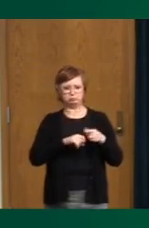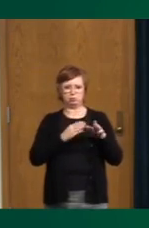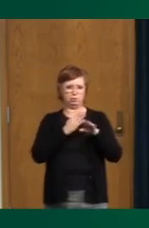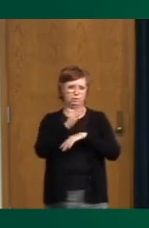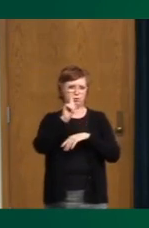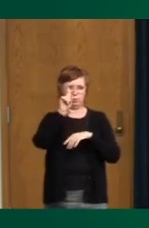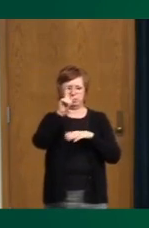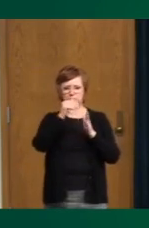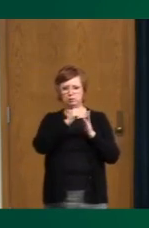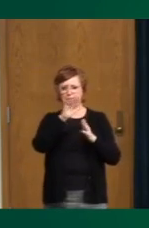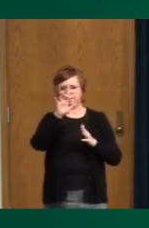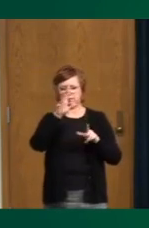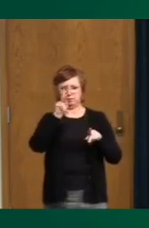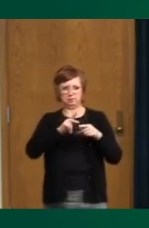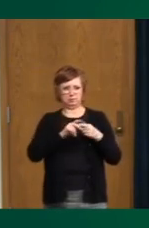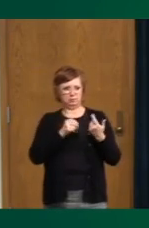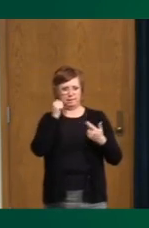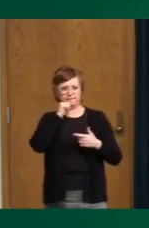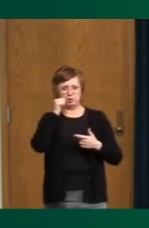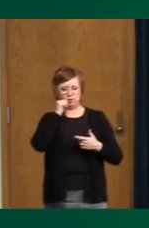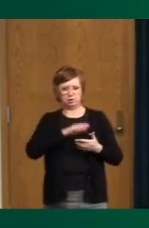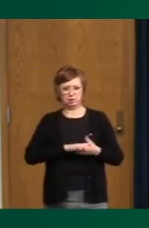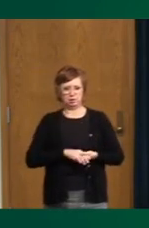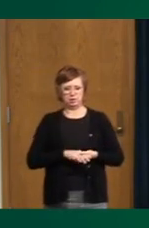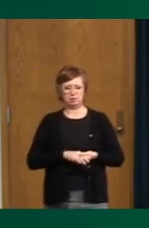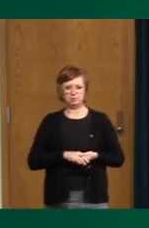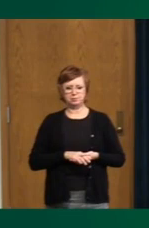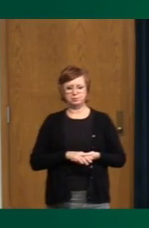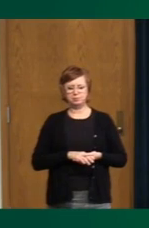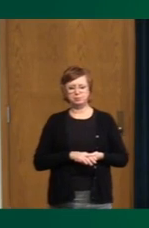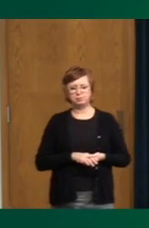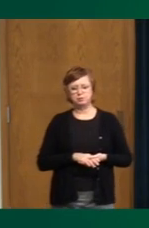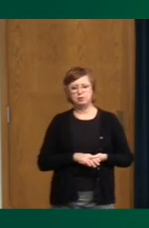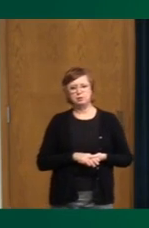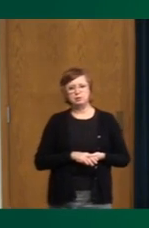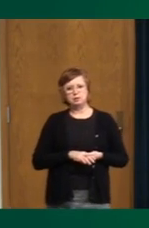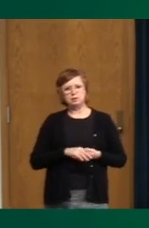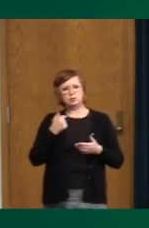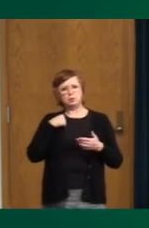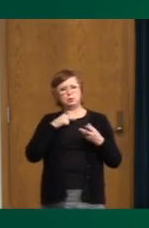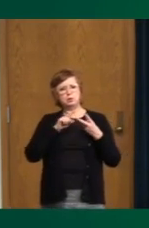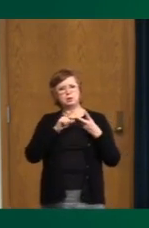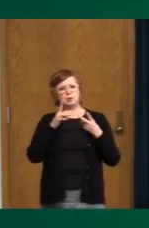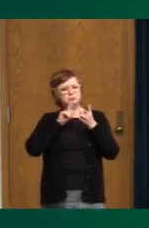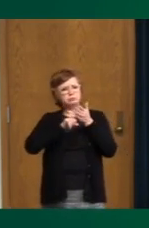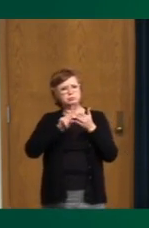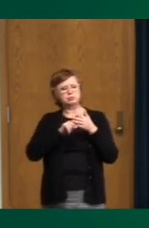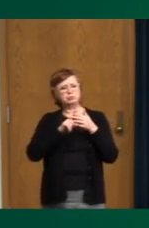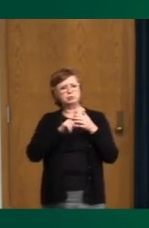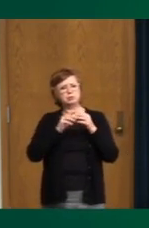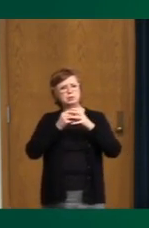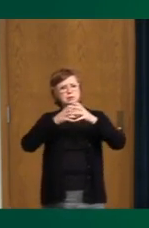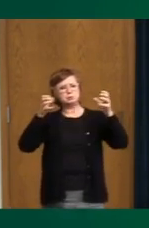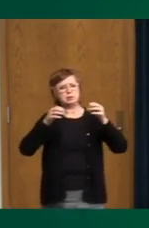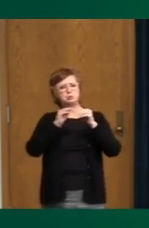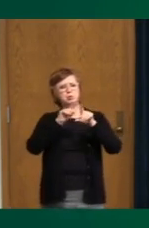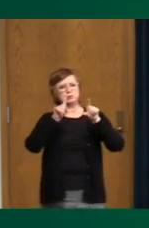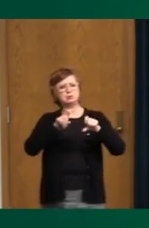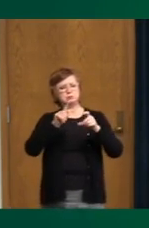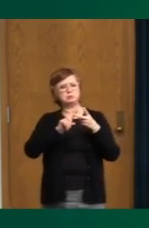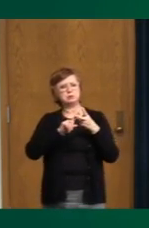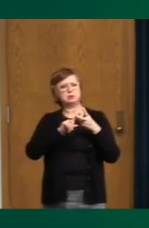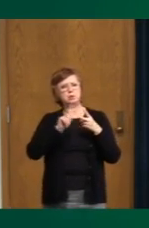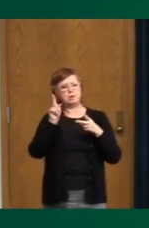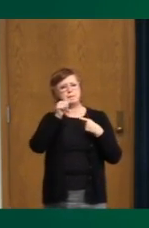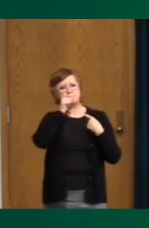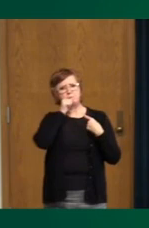jobs that need to be done. We're also looking at further expanding our testing in the days ahead, utilizing some opportunities in the